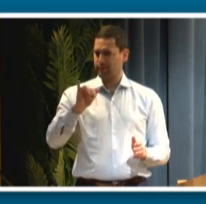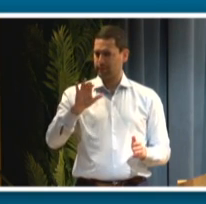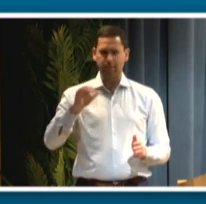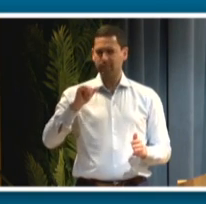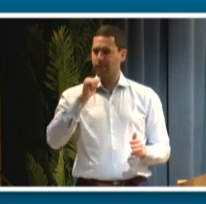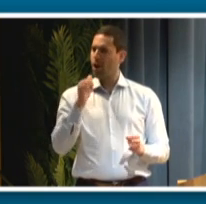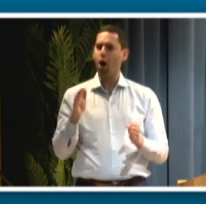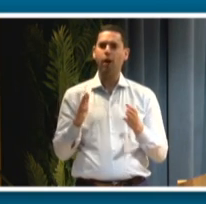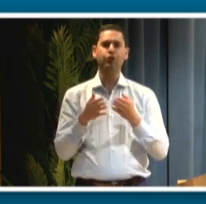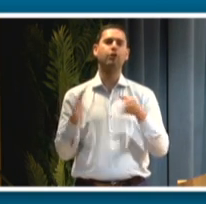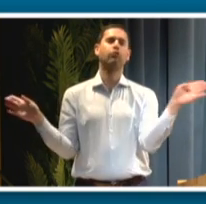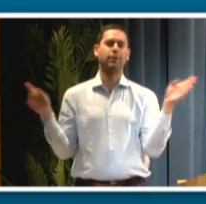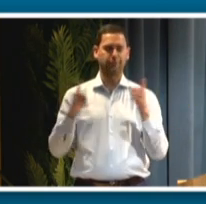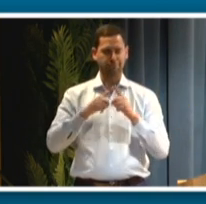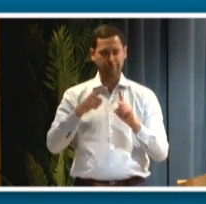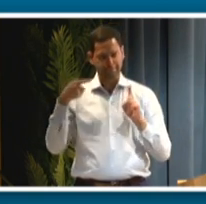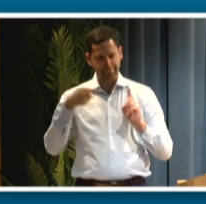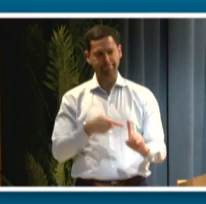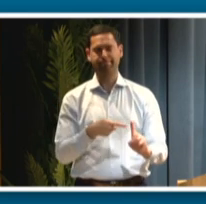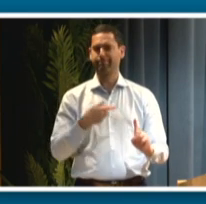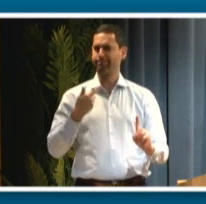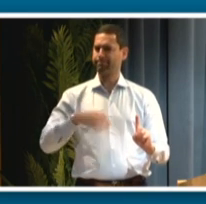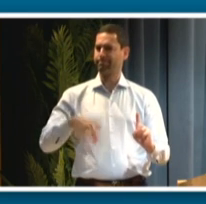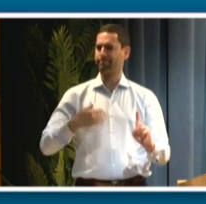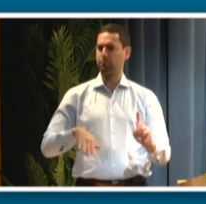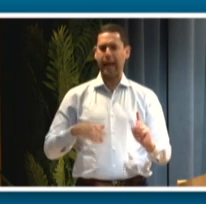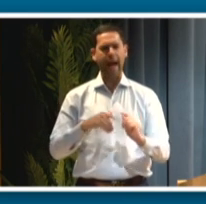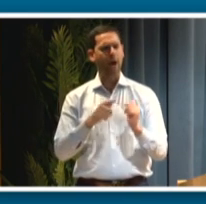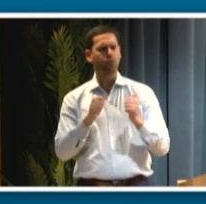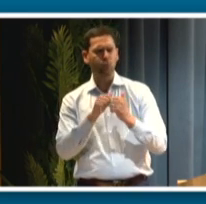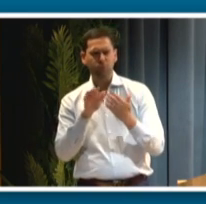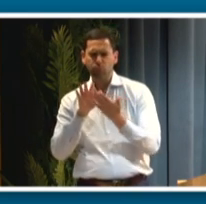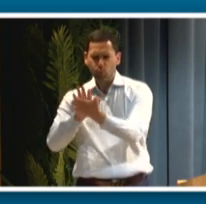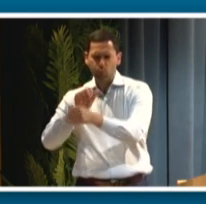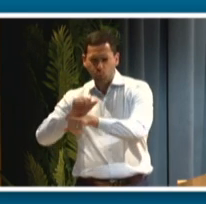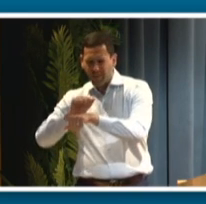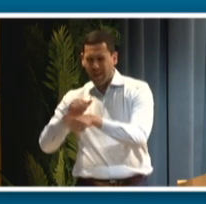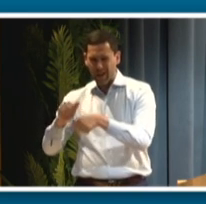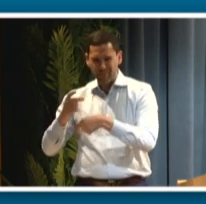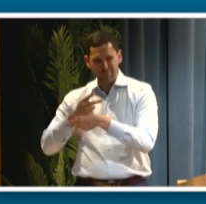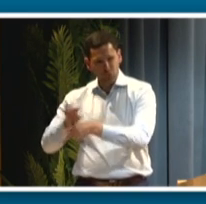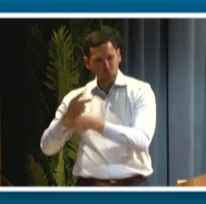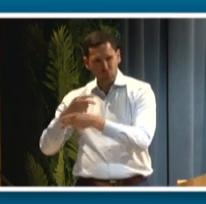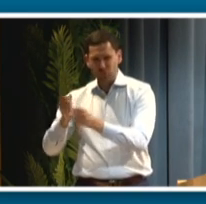that you approach your work and are able to produce at such a large volume